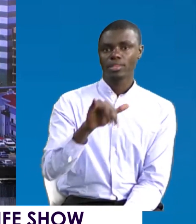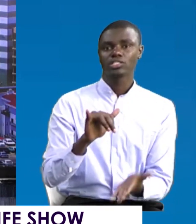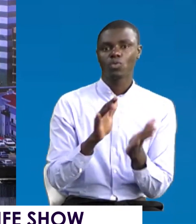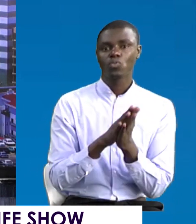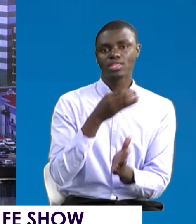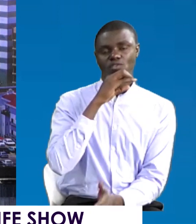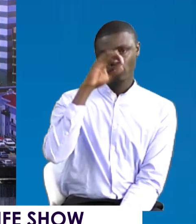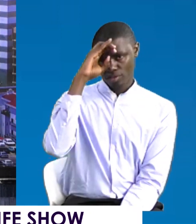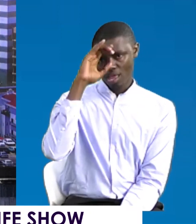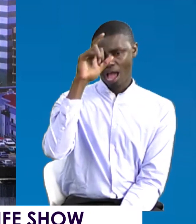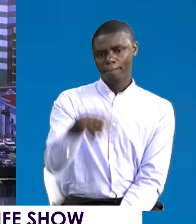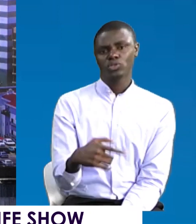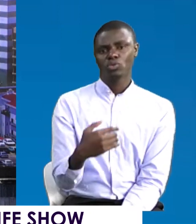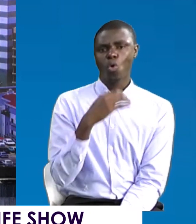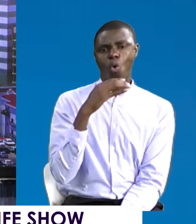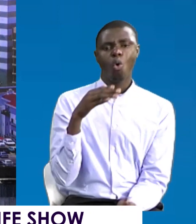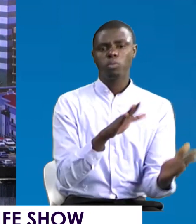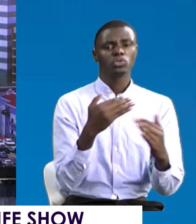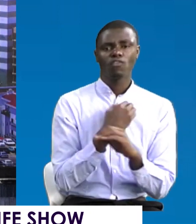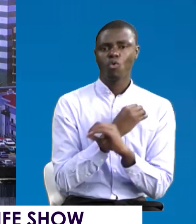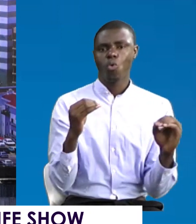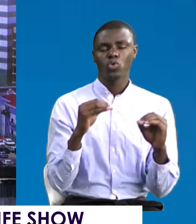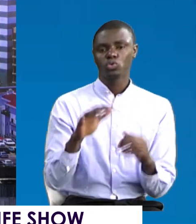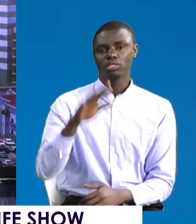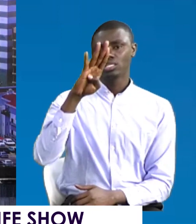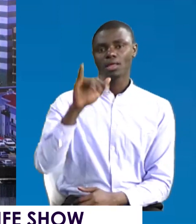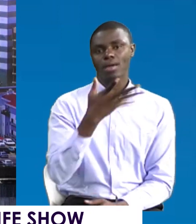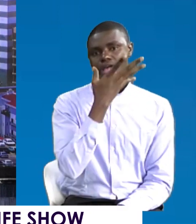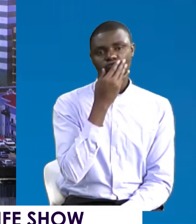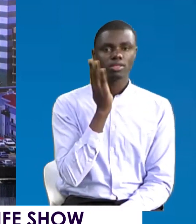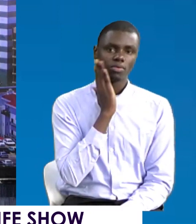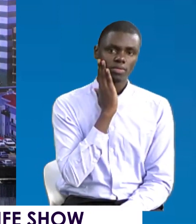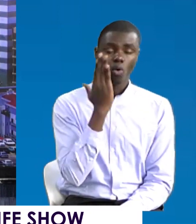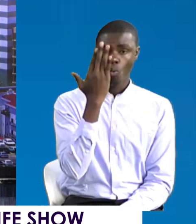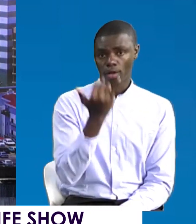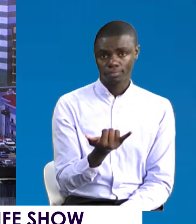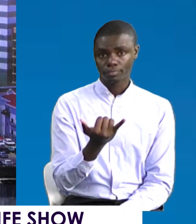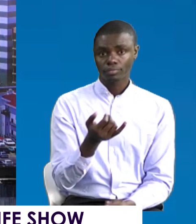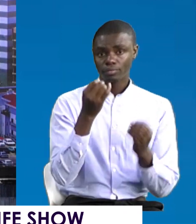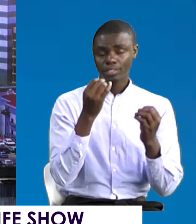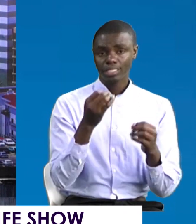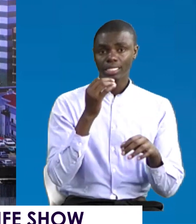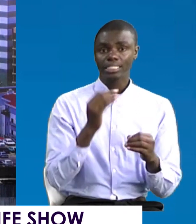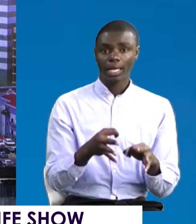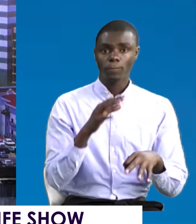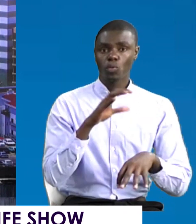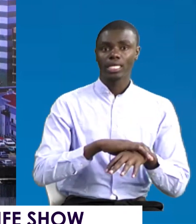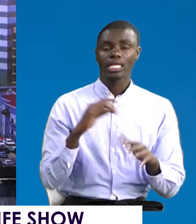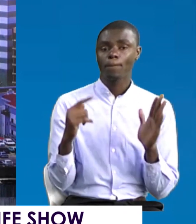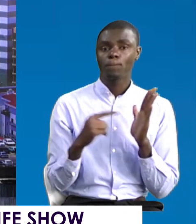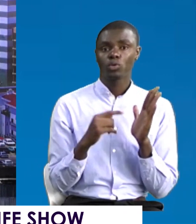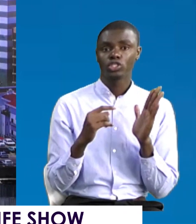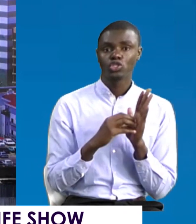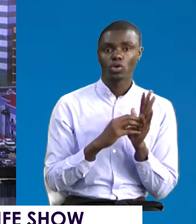who's never had an opportunity to be raised up by a father and a mother. Because when they get into that position of